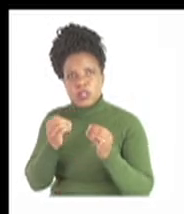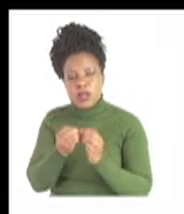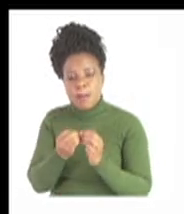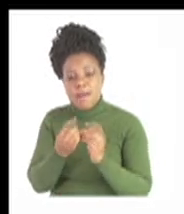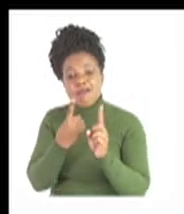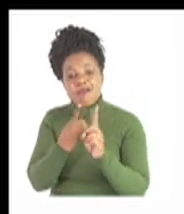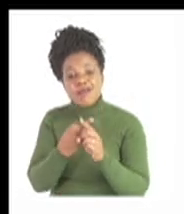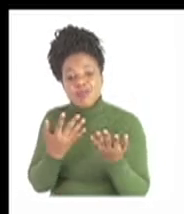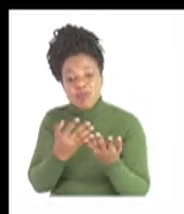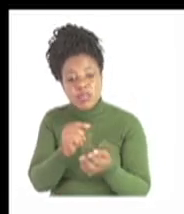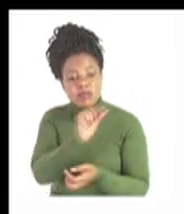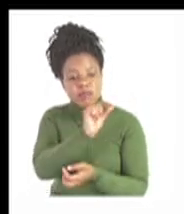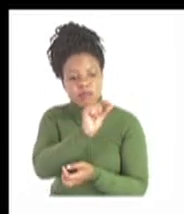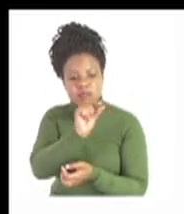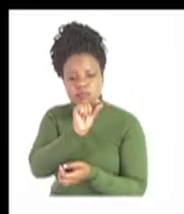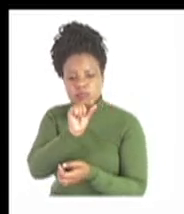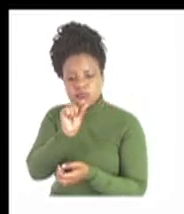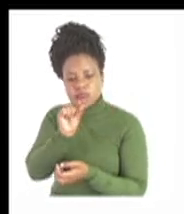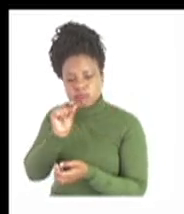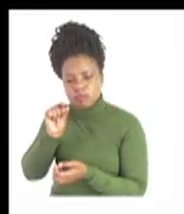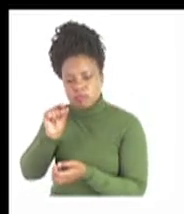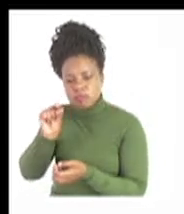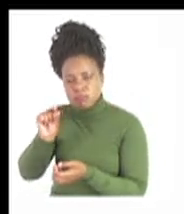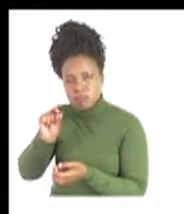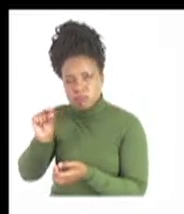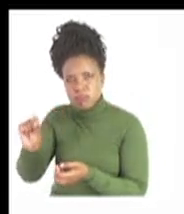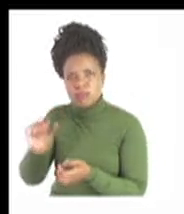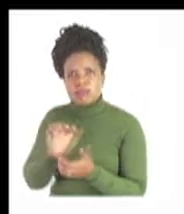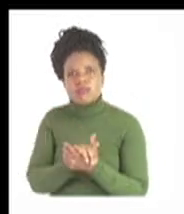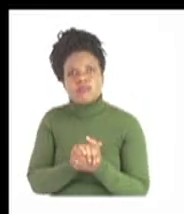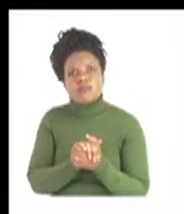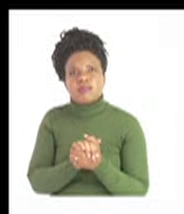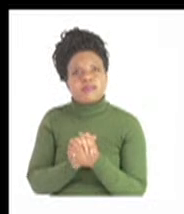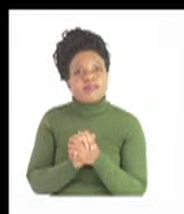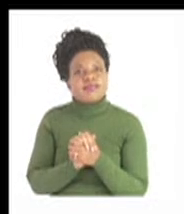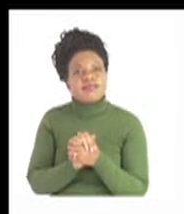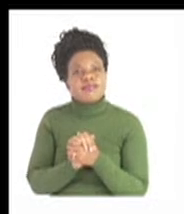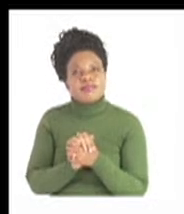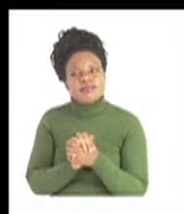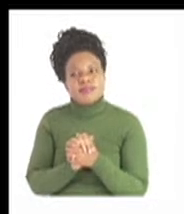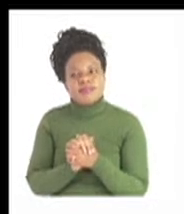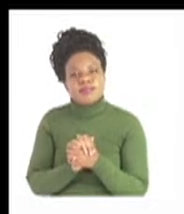36, 73, 79, 80, and 81. So